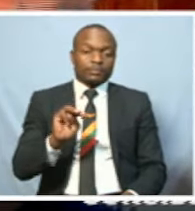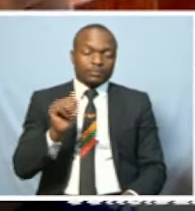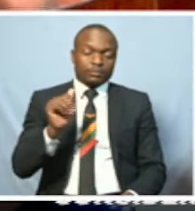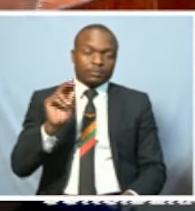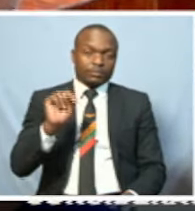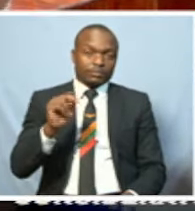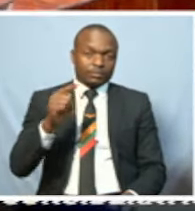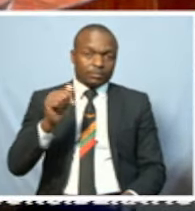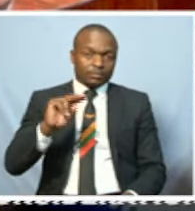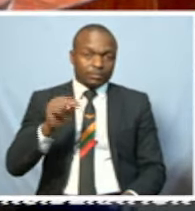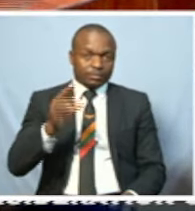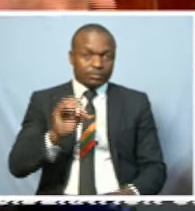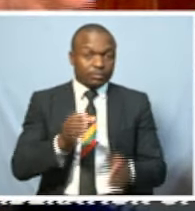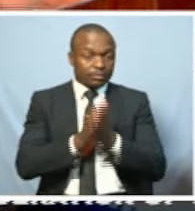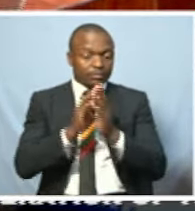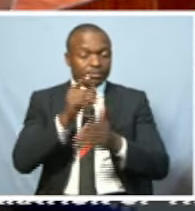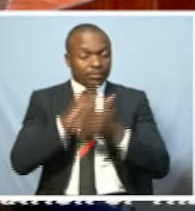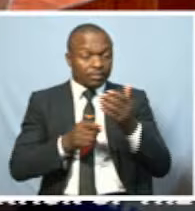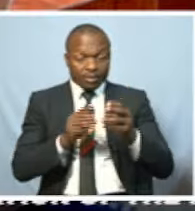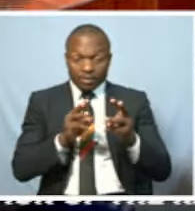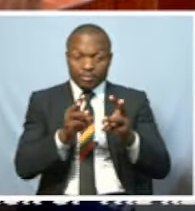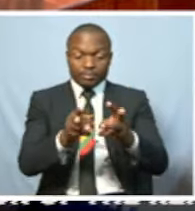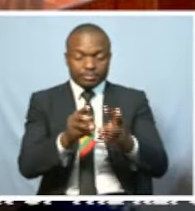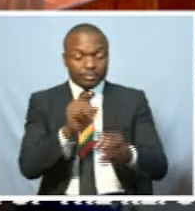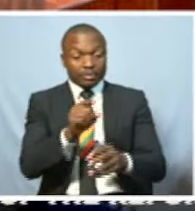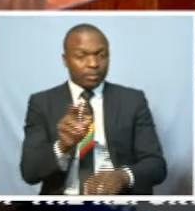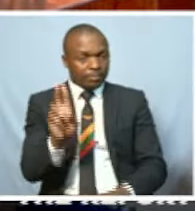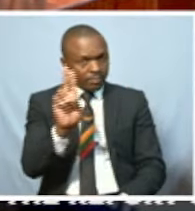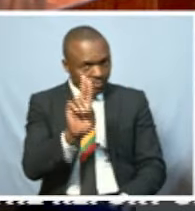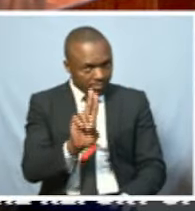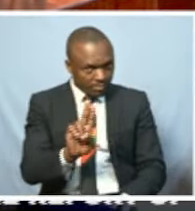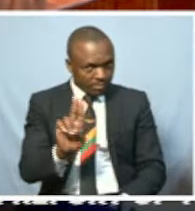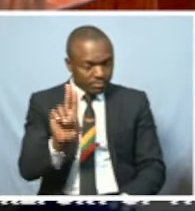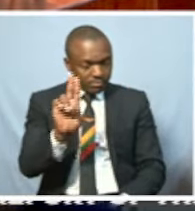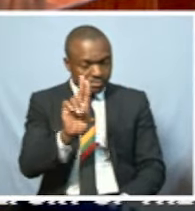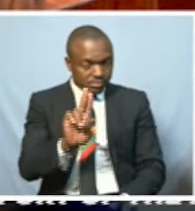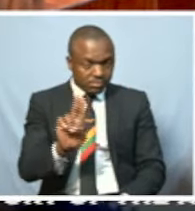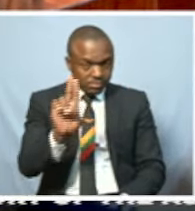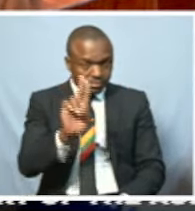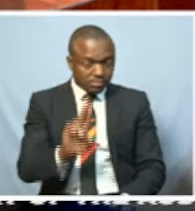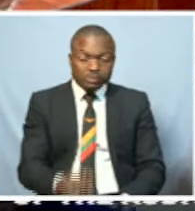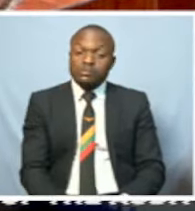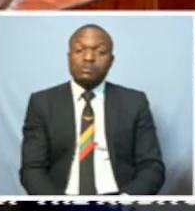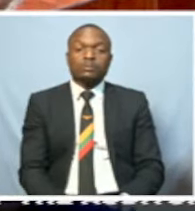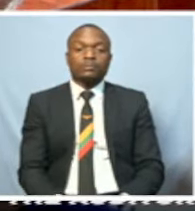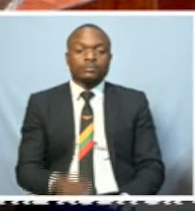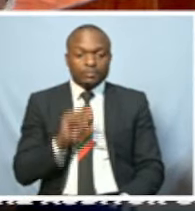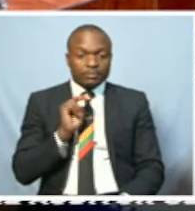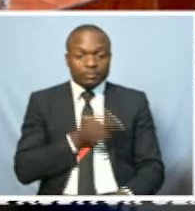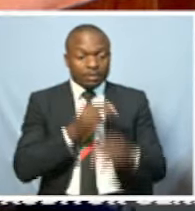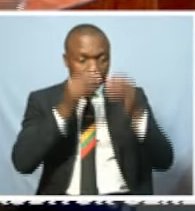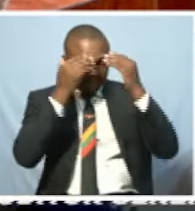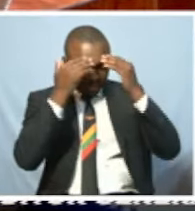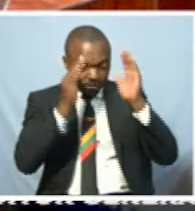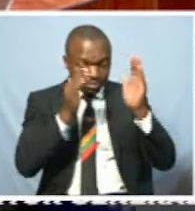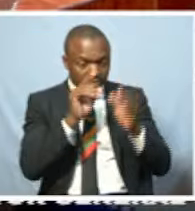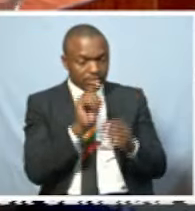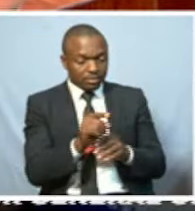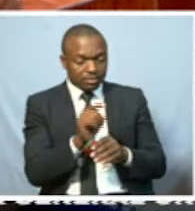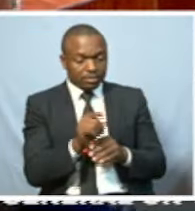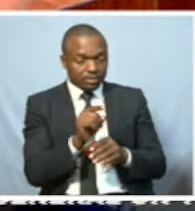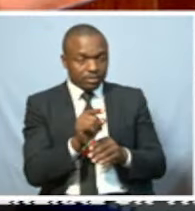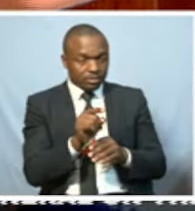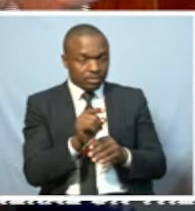asking what criteria you used. We are aware that when you invite the